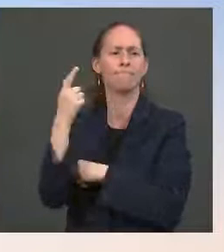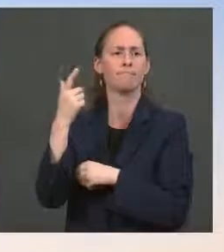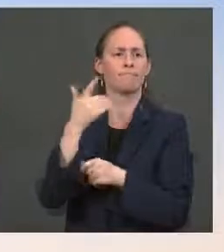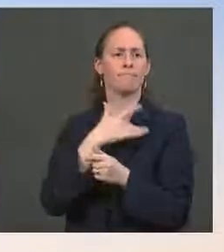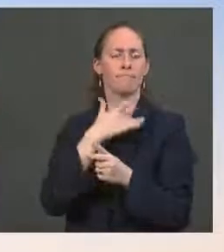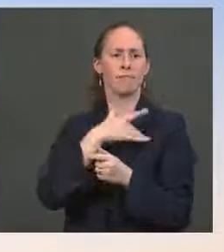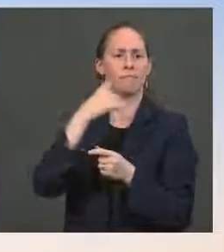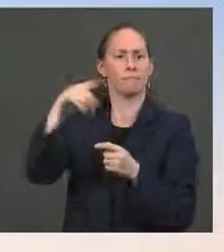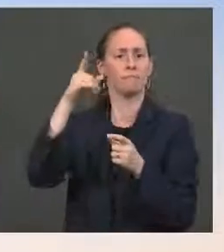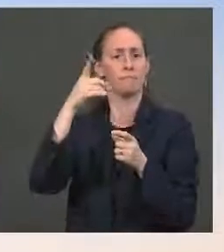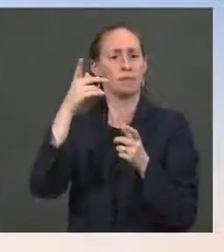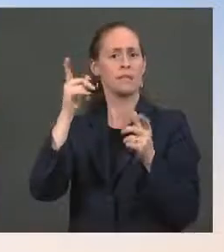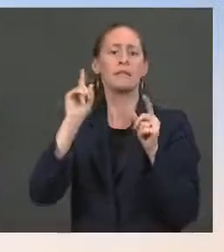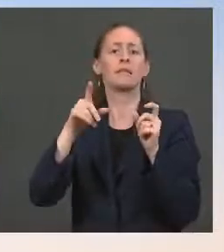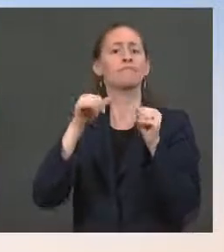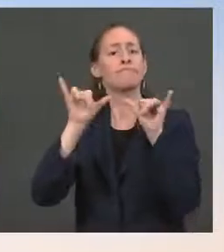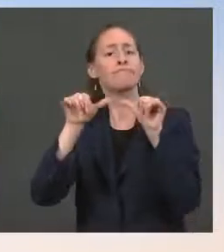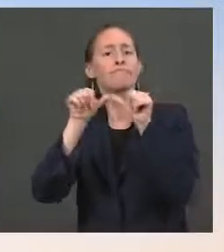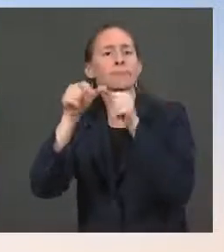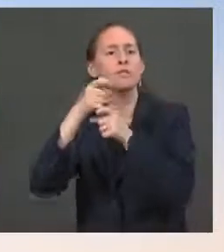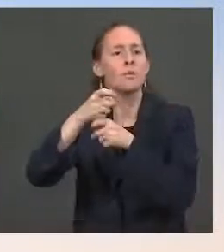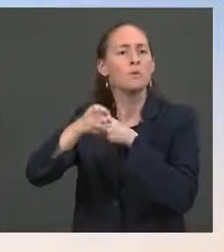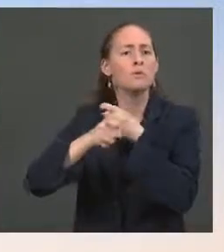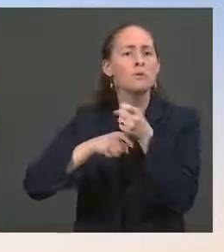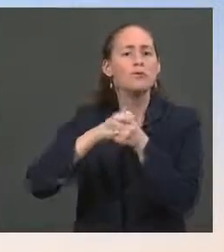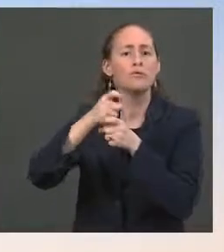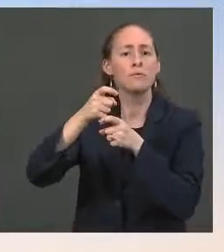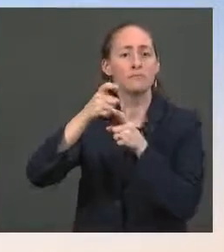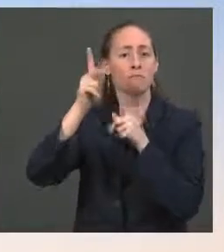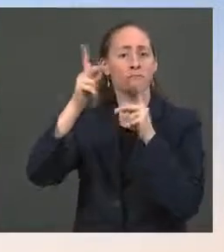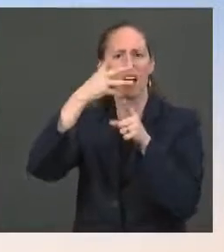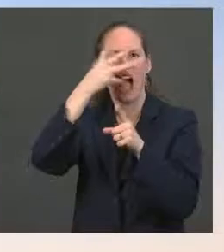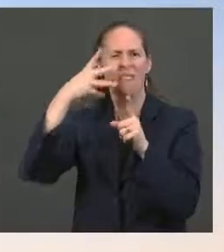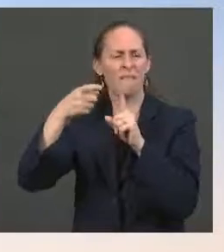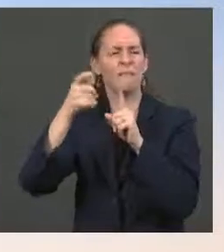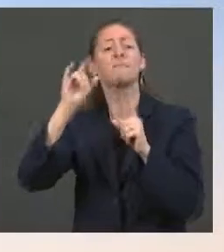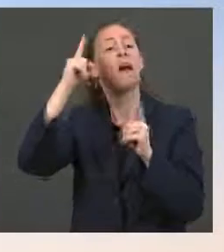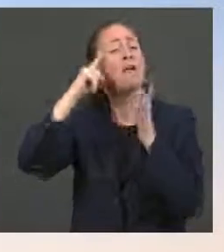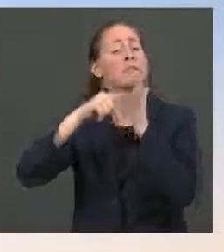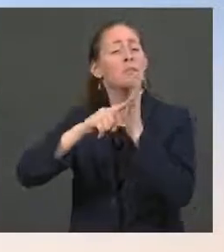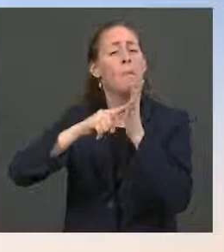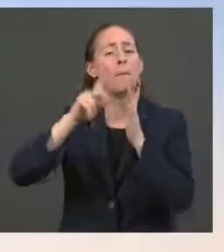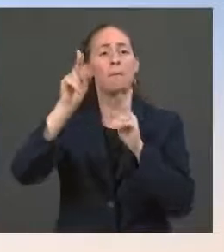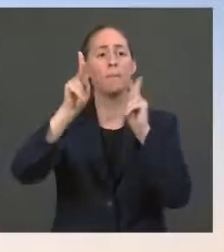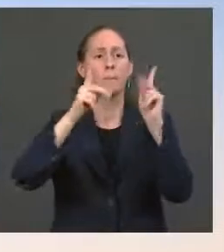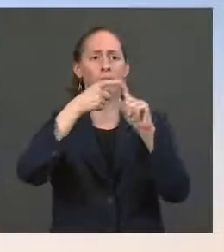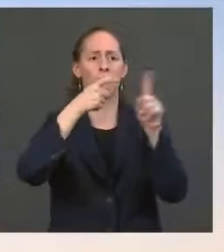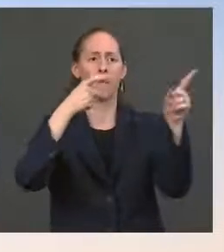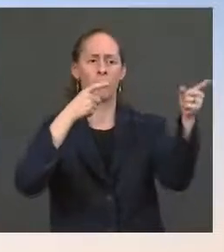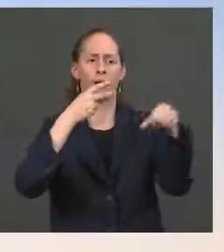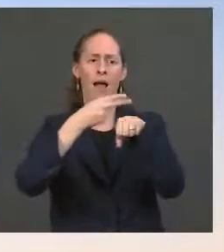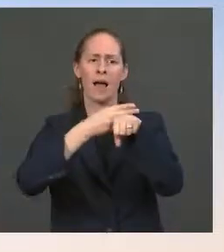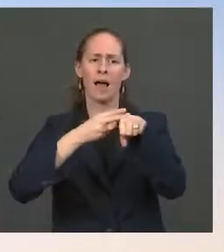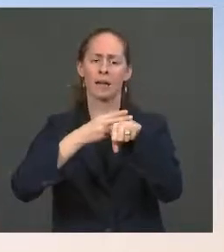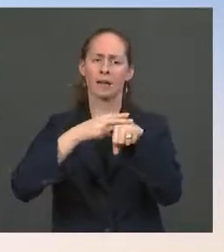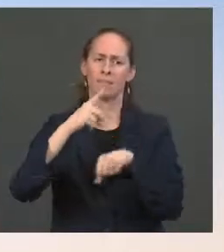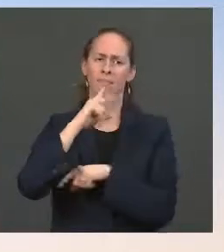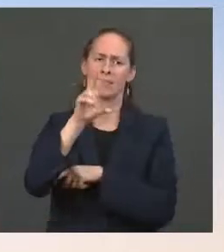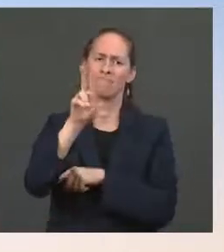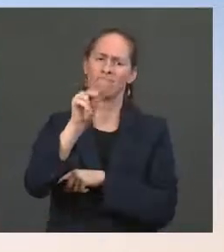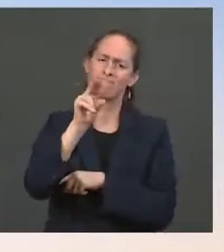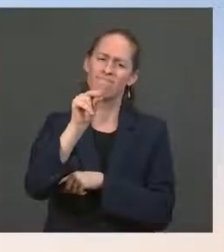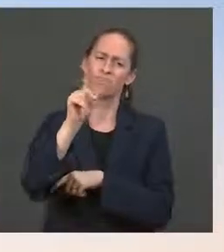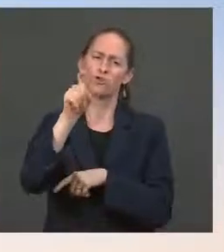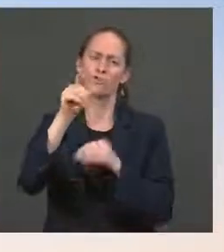fleeing from Haiti. He also said lawful, more humane alternatives plainly exist. So I want to get your reaction to that memo, and